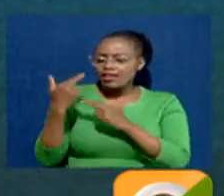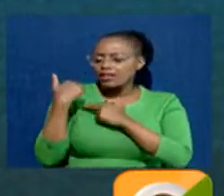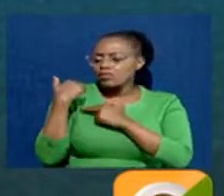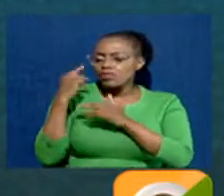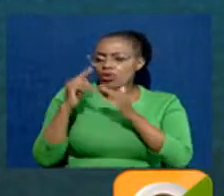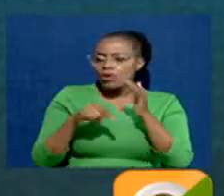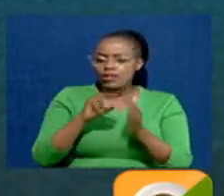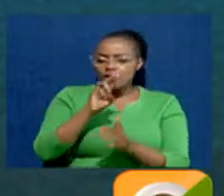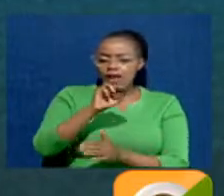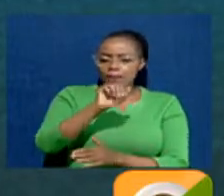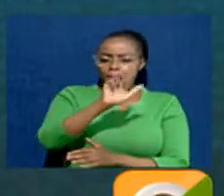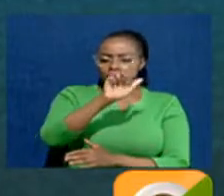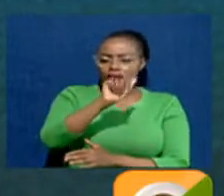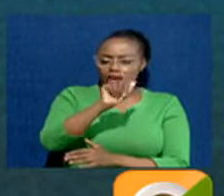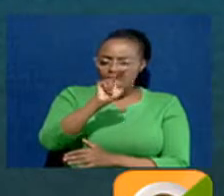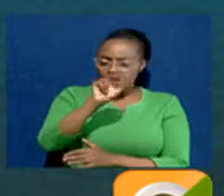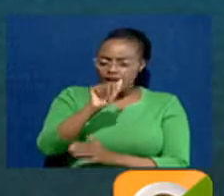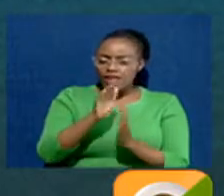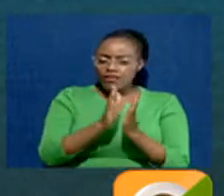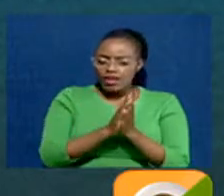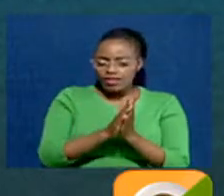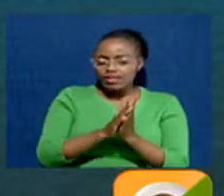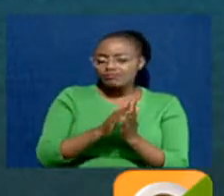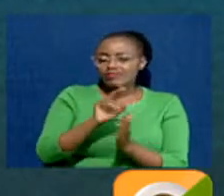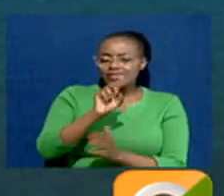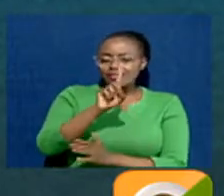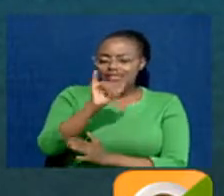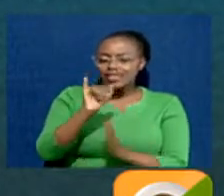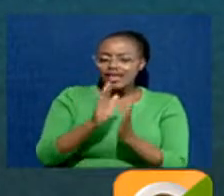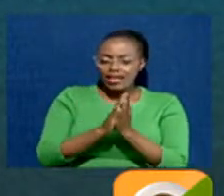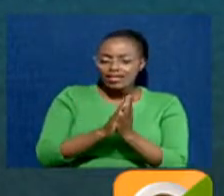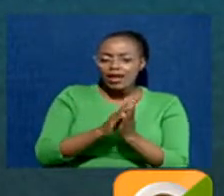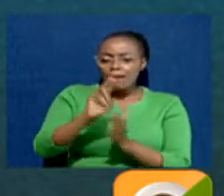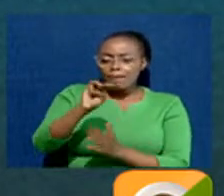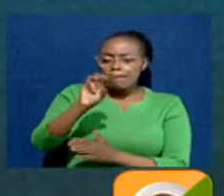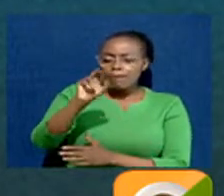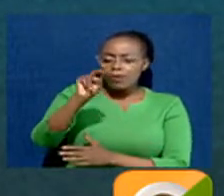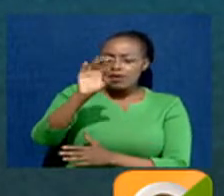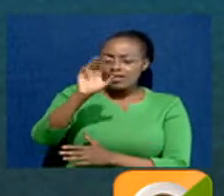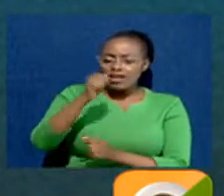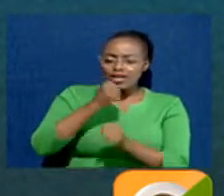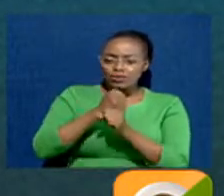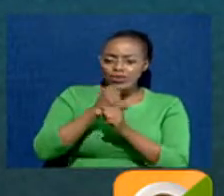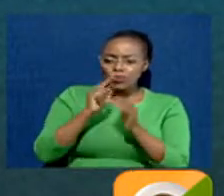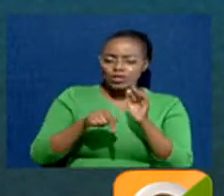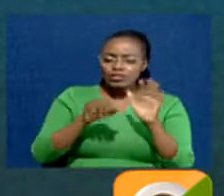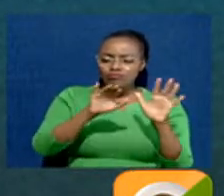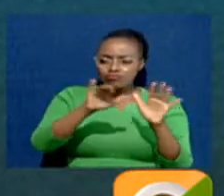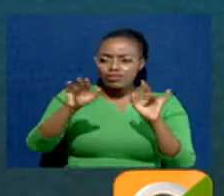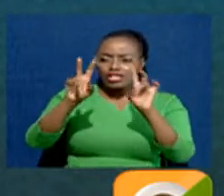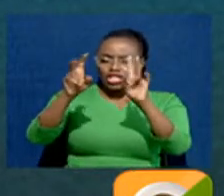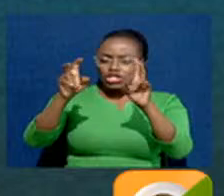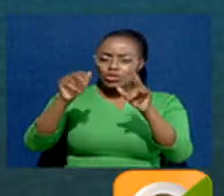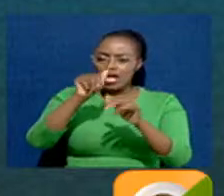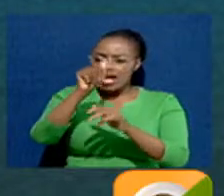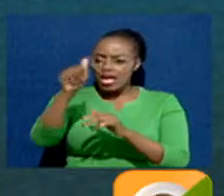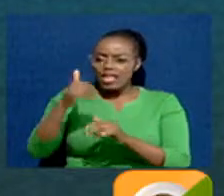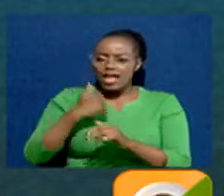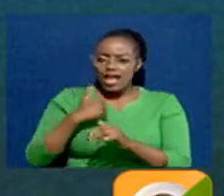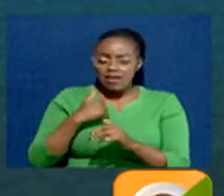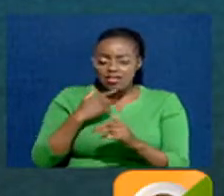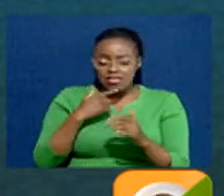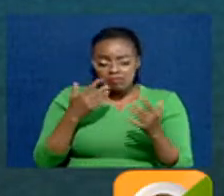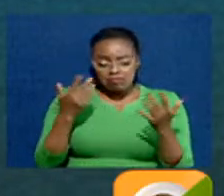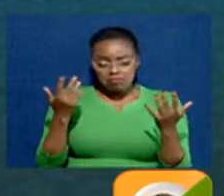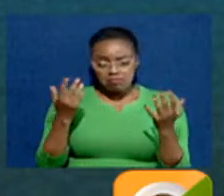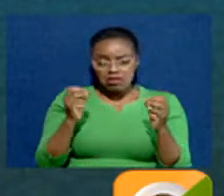this is Malala, Dr. Ndi, and Monica Juma, why they were allowed to attend the meeting. Mm. And then, of course, there's the issue of, those may say, well,